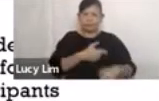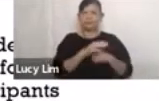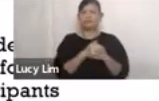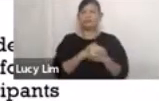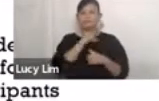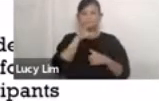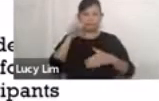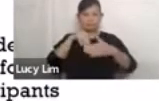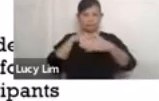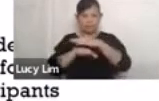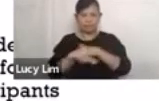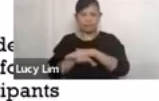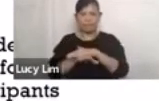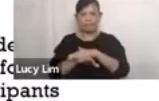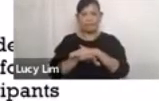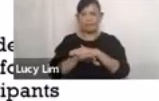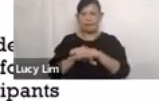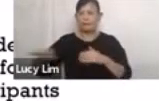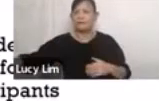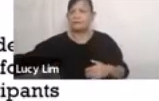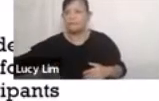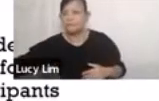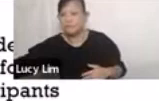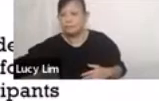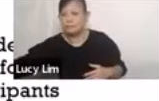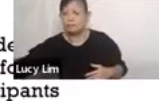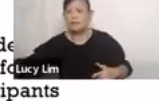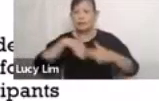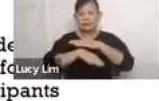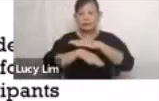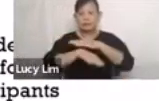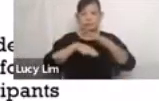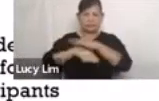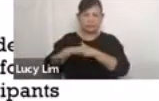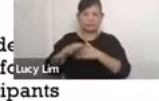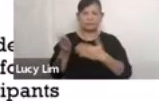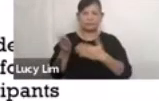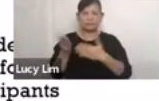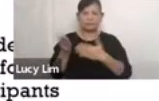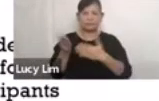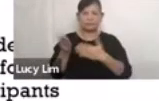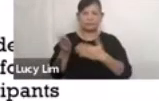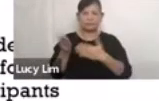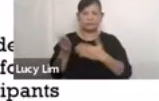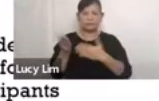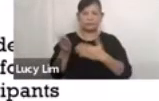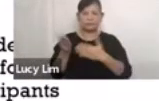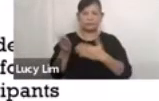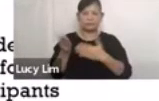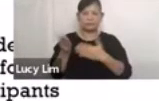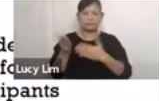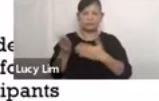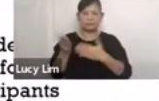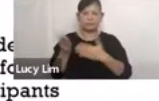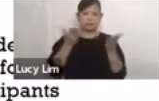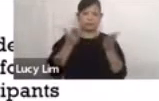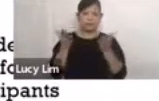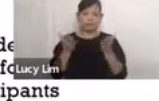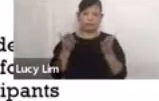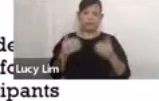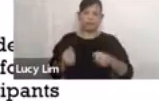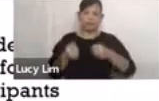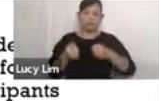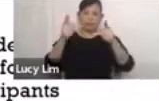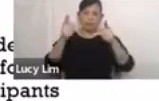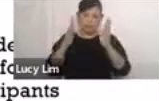terms of access to services, the attitude of the service providers was highlighted as a major hindrance for accessing the